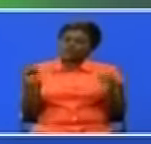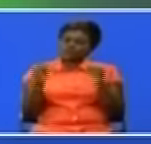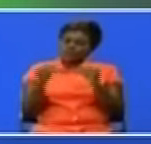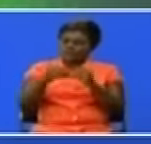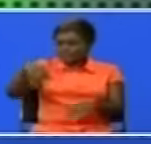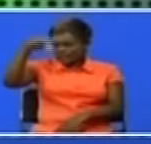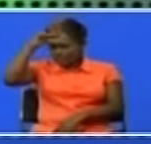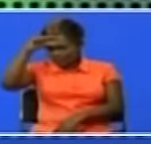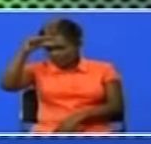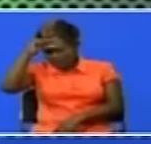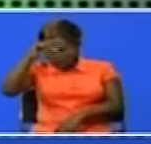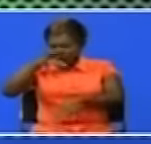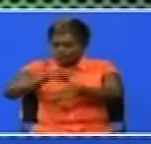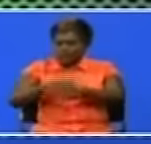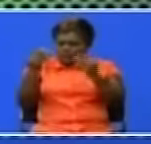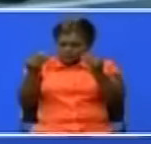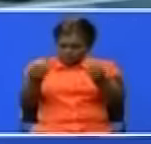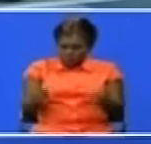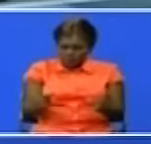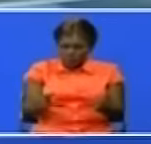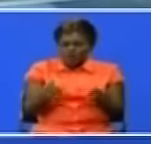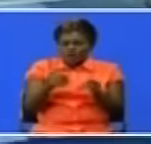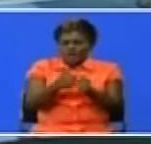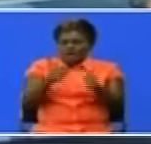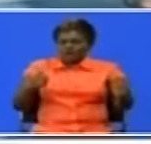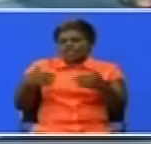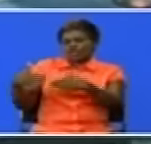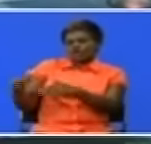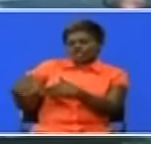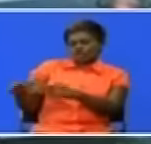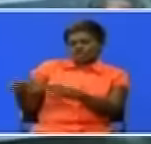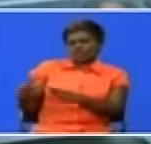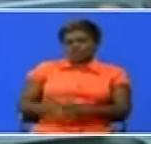serikali kutafuta suluhu itakayozuia hasara. Agnes Penda, KTN Leo.